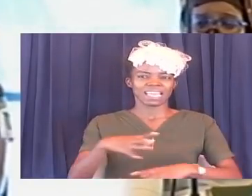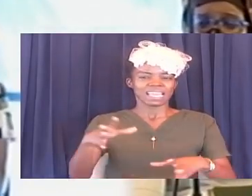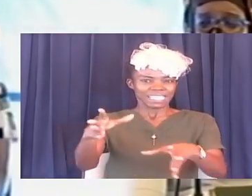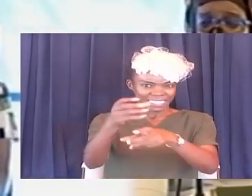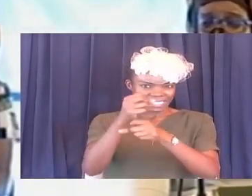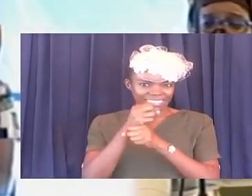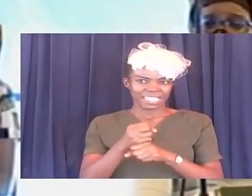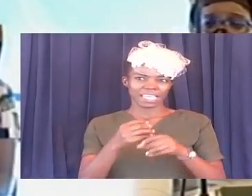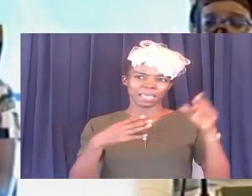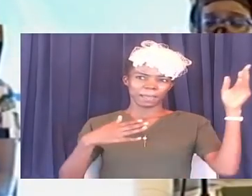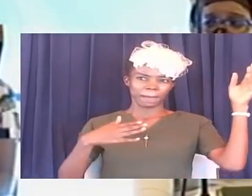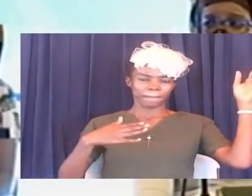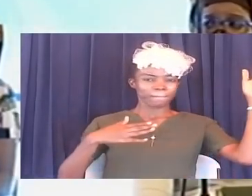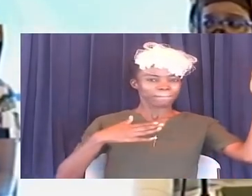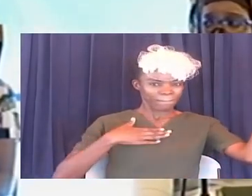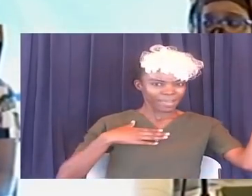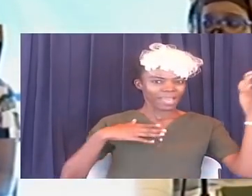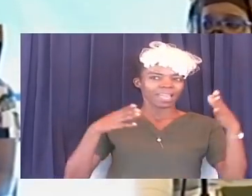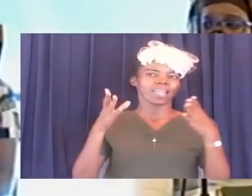you and learn of me.